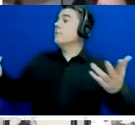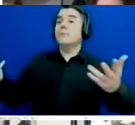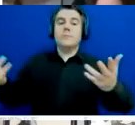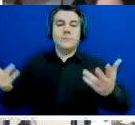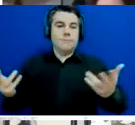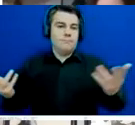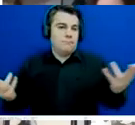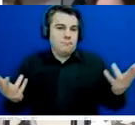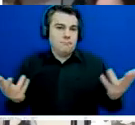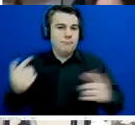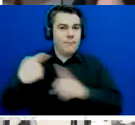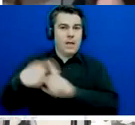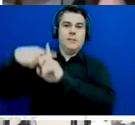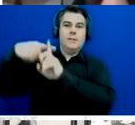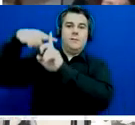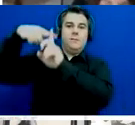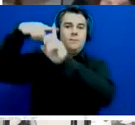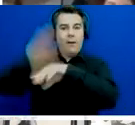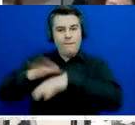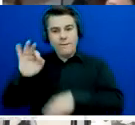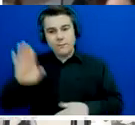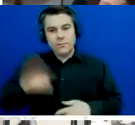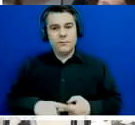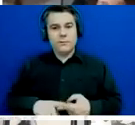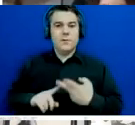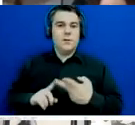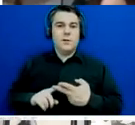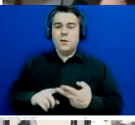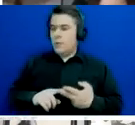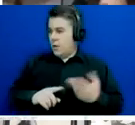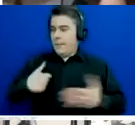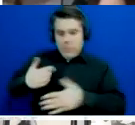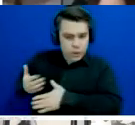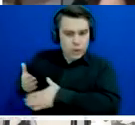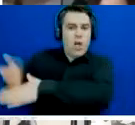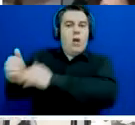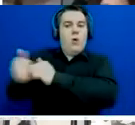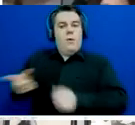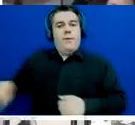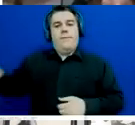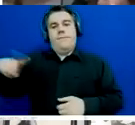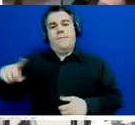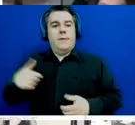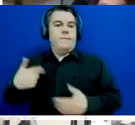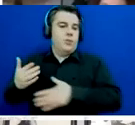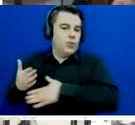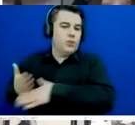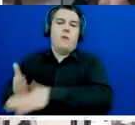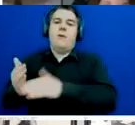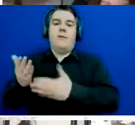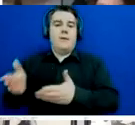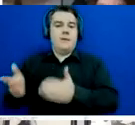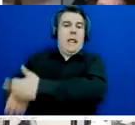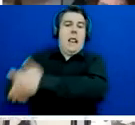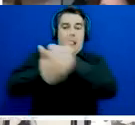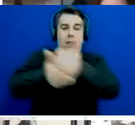looking for positivity on Facebook? Who's not looking for, this is things you're sharing with them. You're sharing things that it's doing for you or things that you've seen